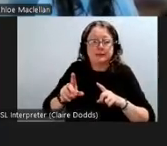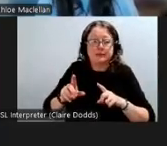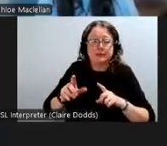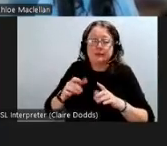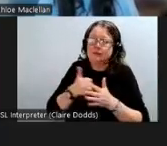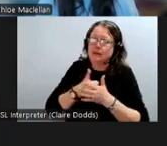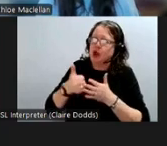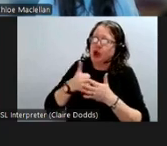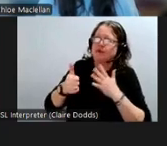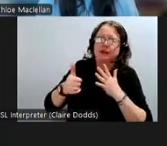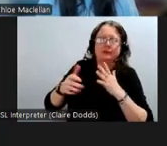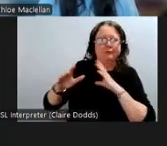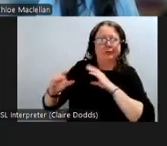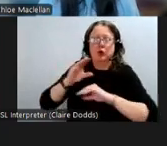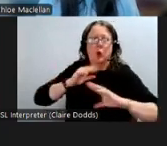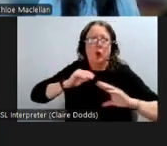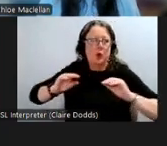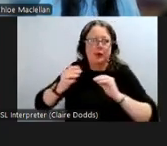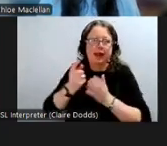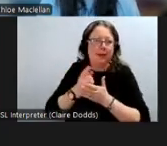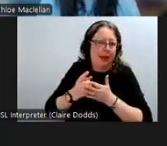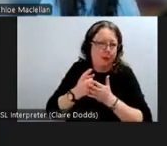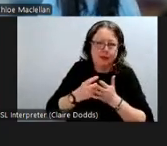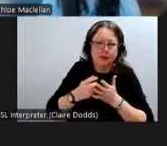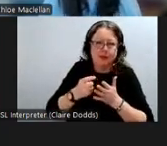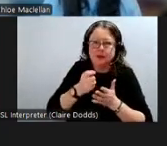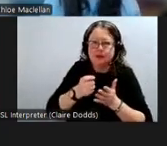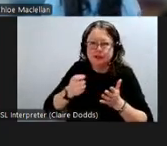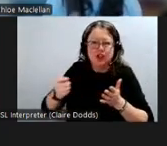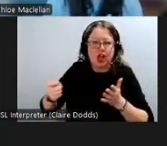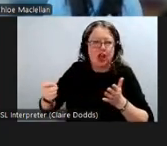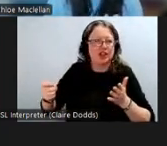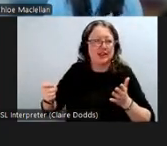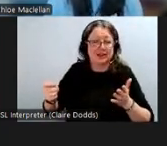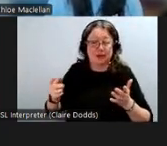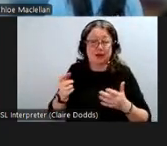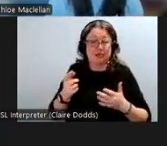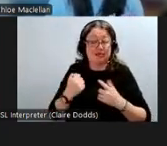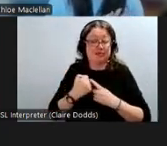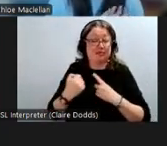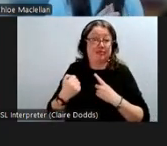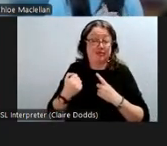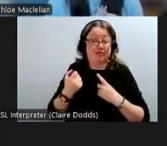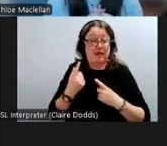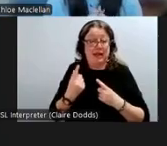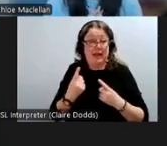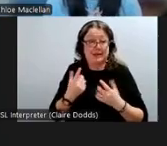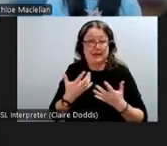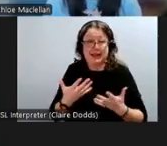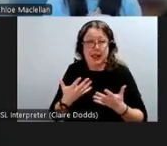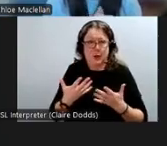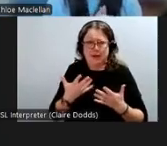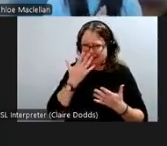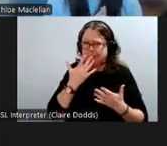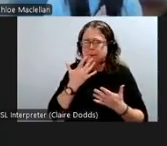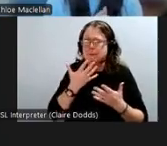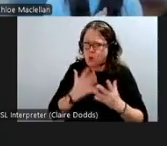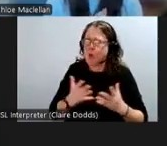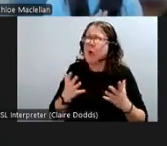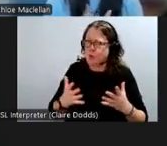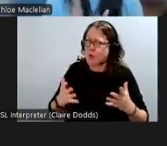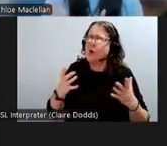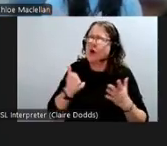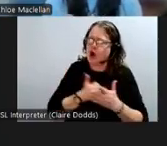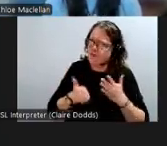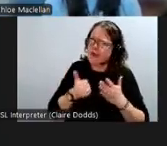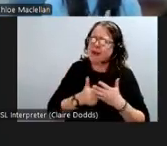now. It might just be me and my friends that talk about it because of my job, but it definitely comes up more often than not about,